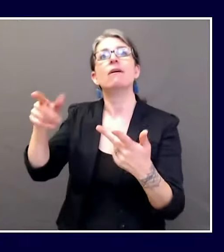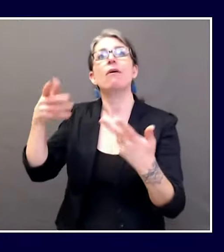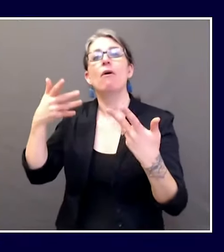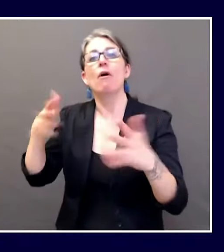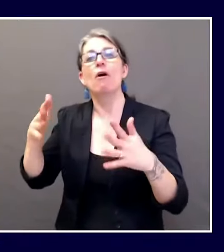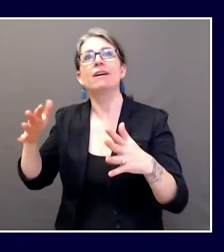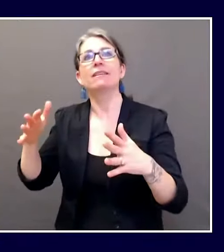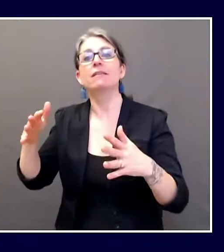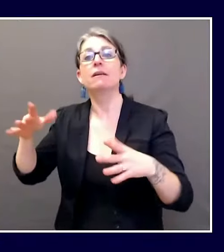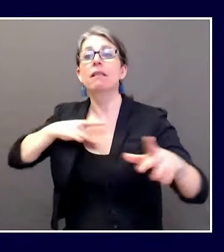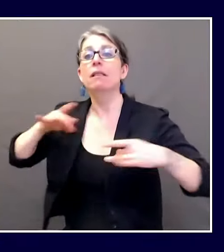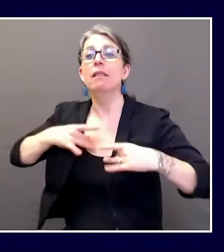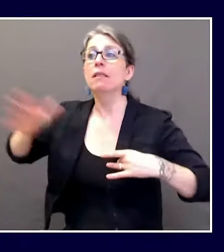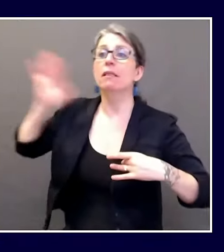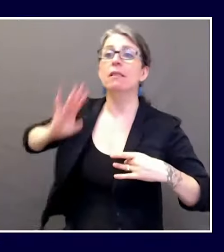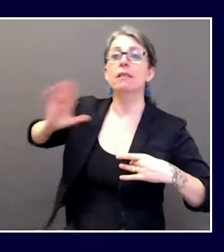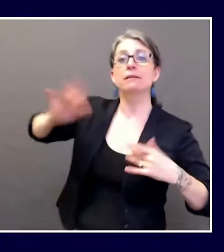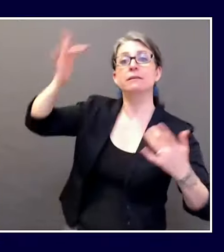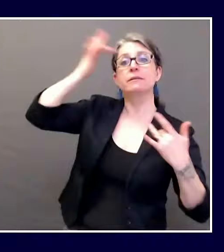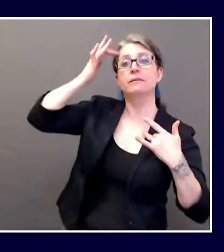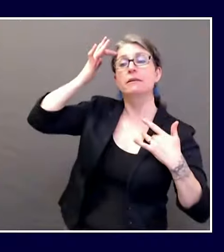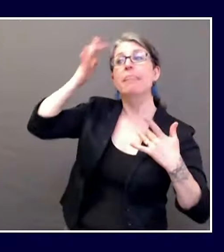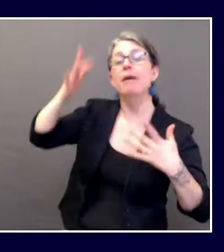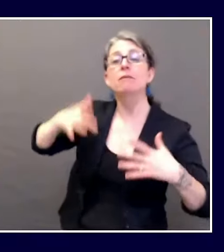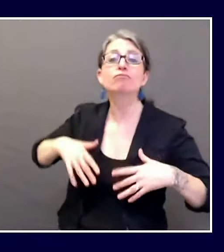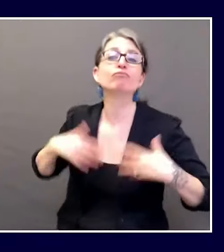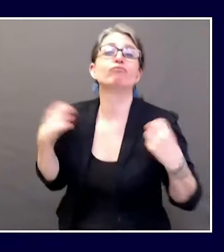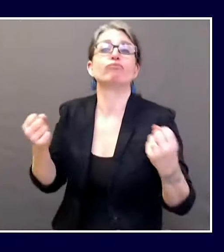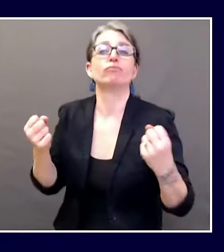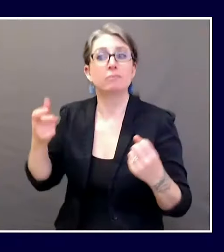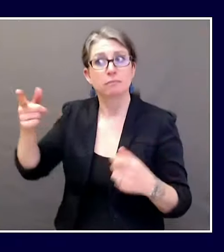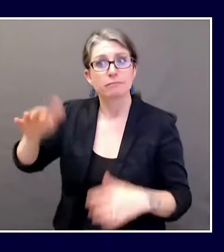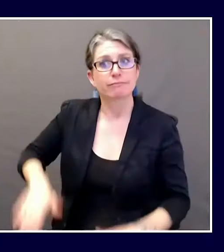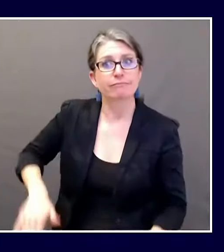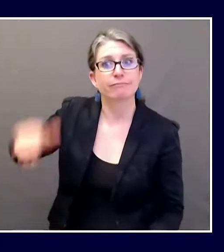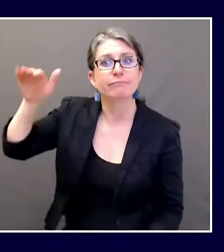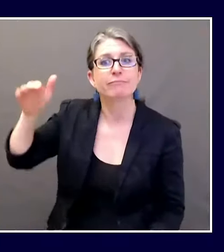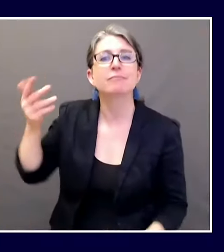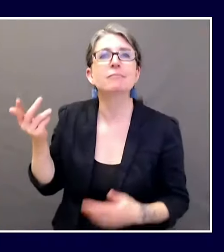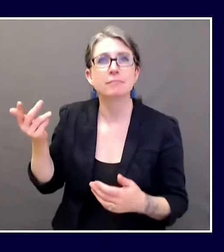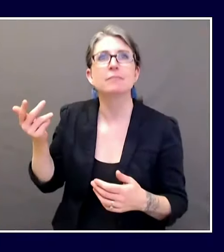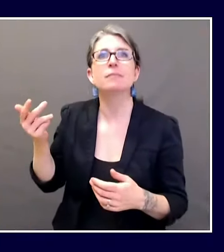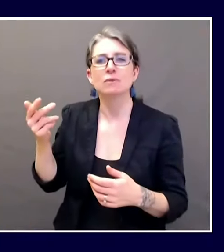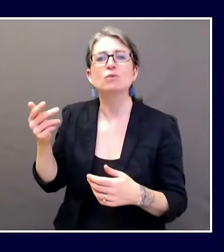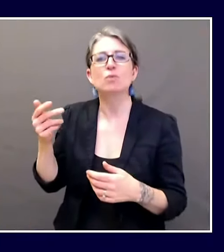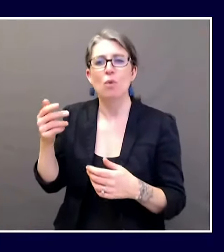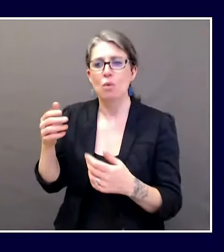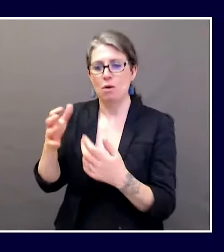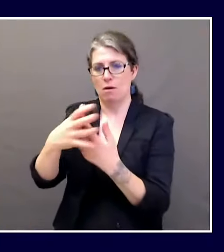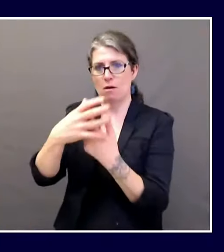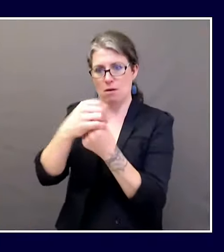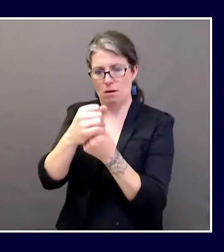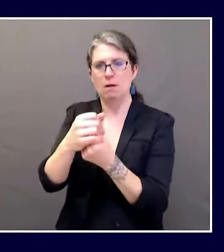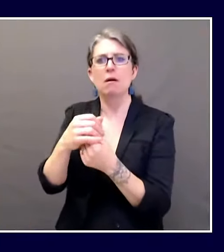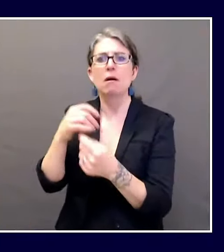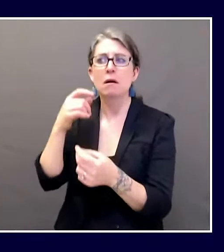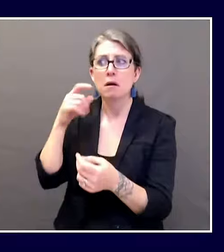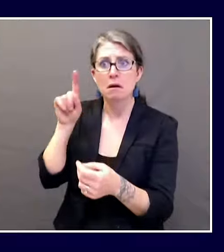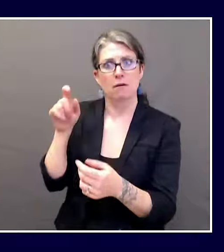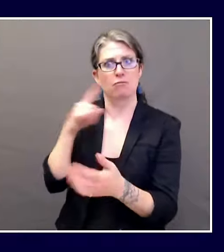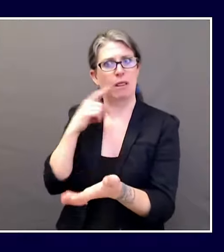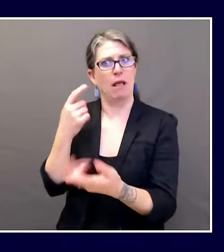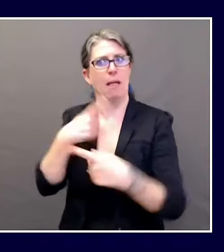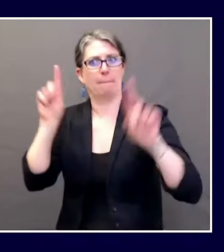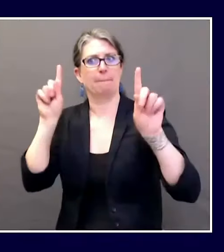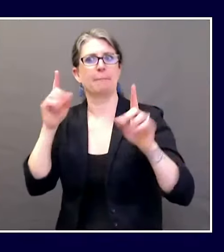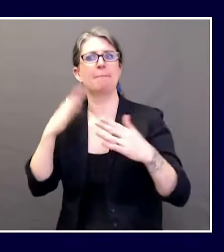Navajo Nation, I've seen similar data from other jurisdictions, some tribal governments, others